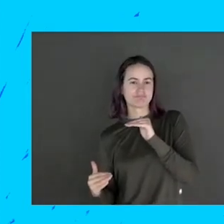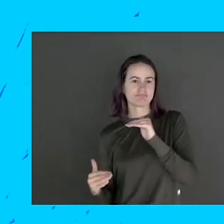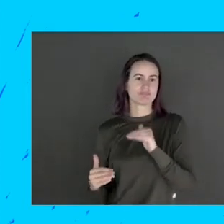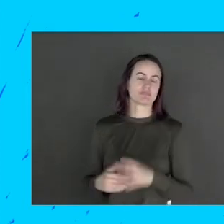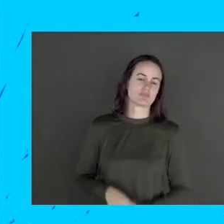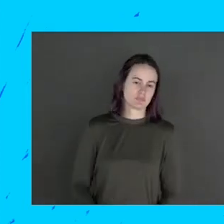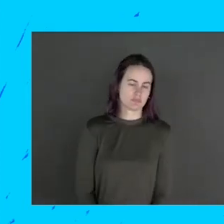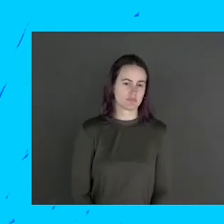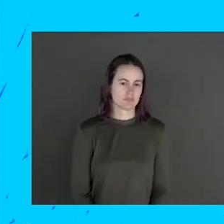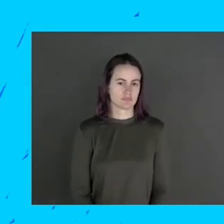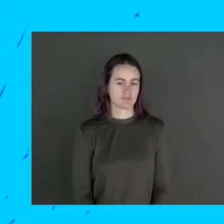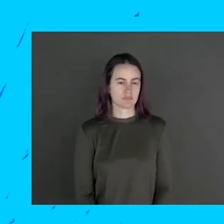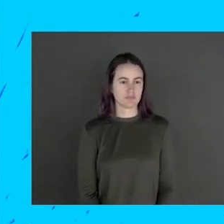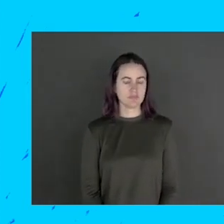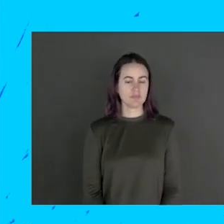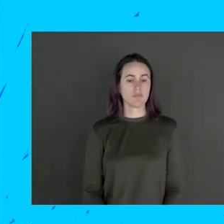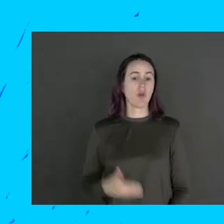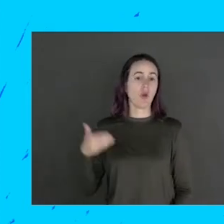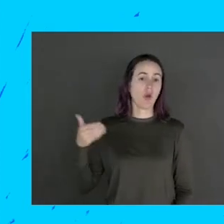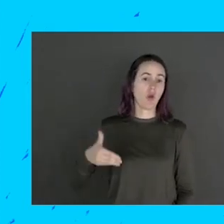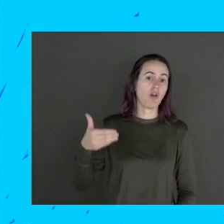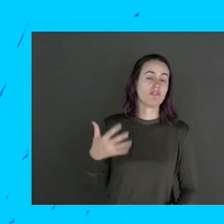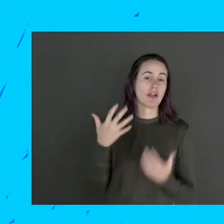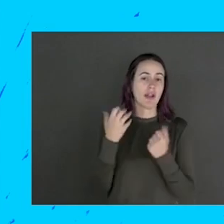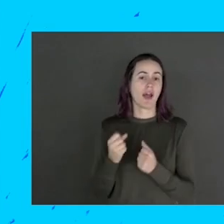usually chaperoned